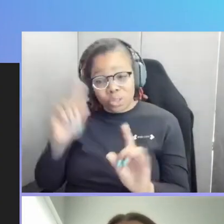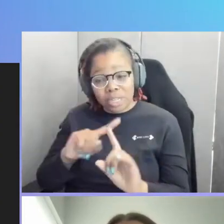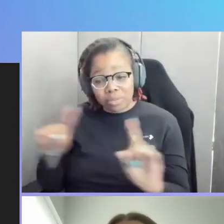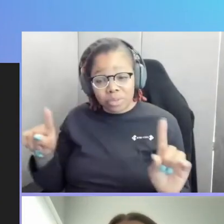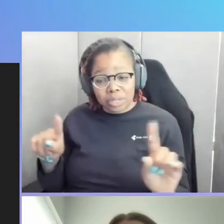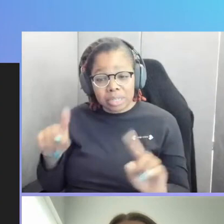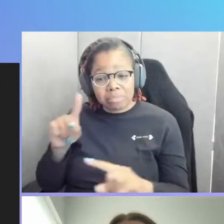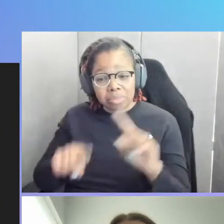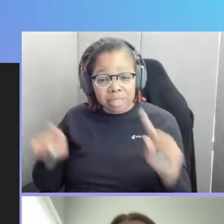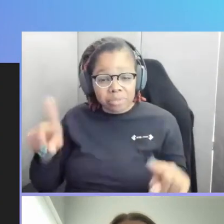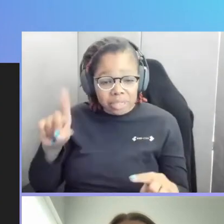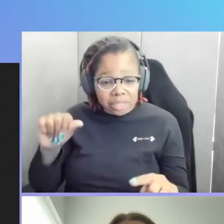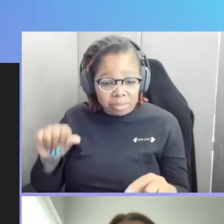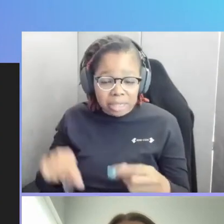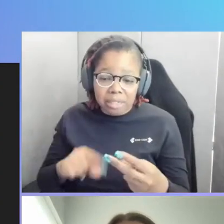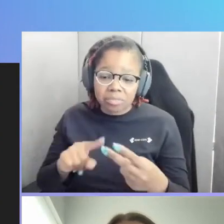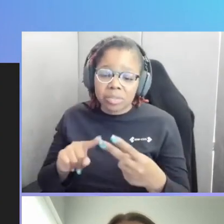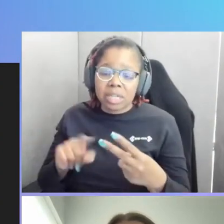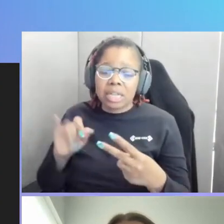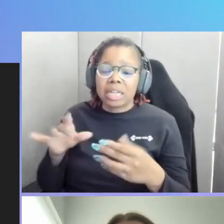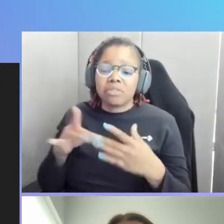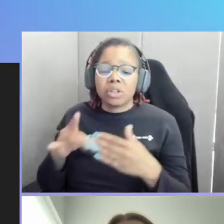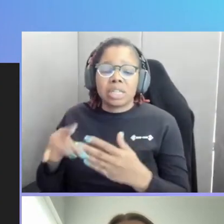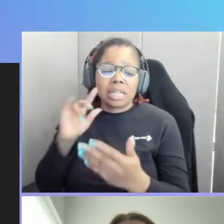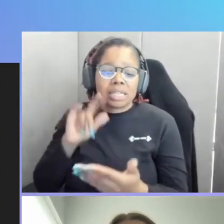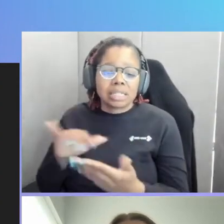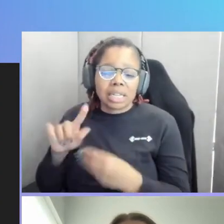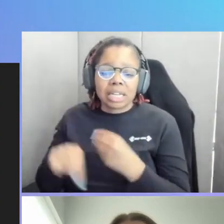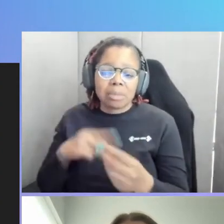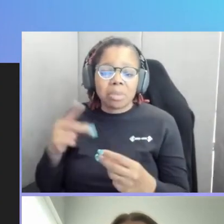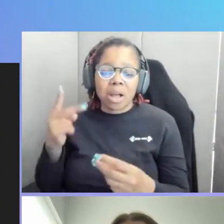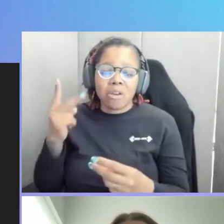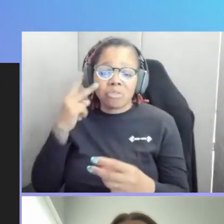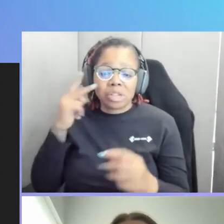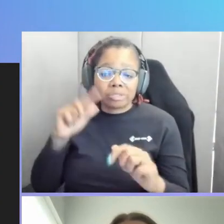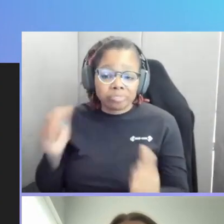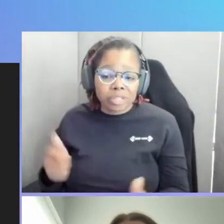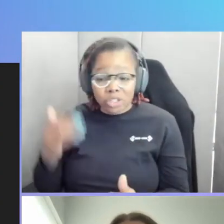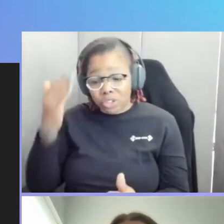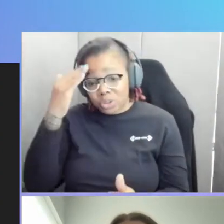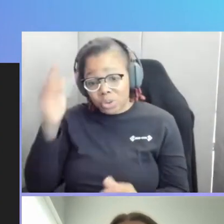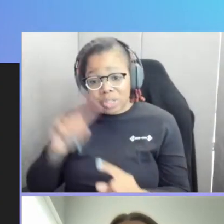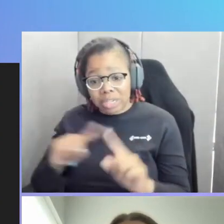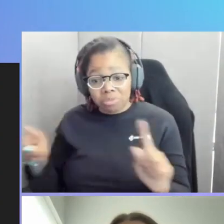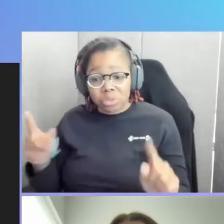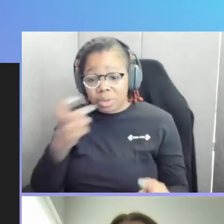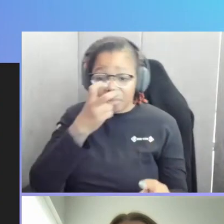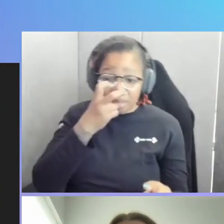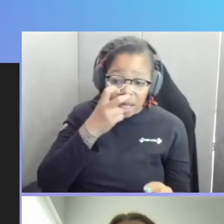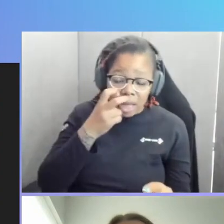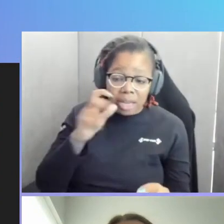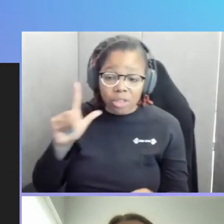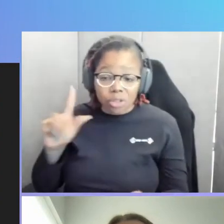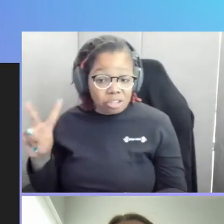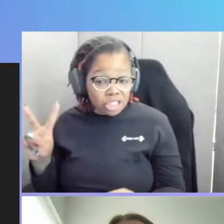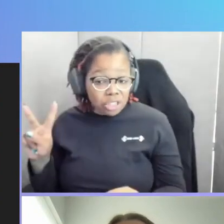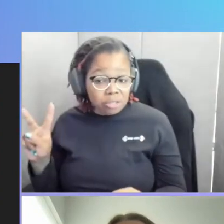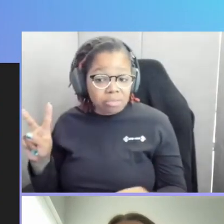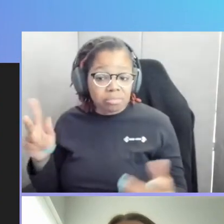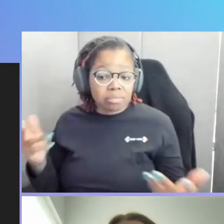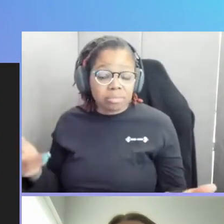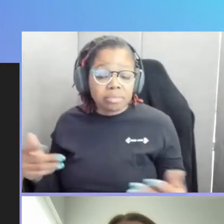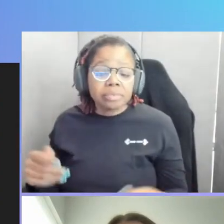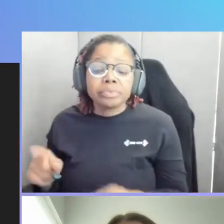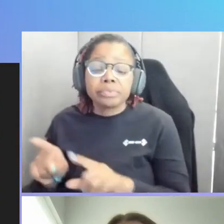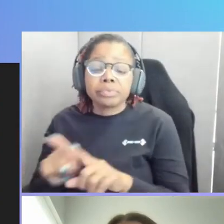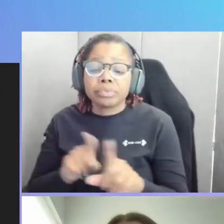different disabilities? If you're leading a study on vision impairment, do you understand the difference between blind and low vision? And